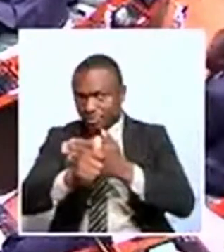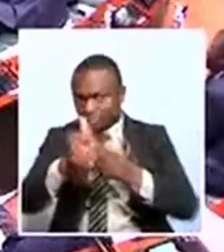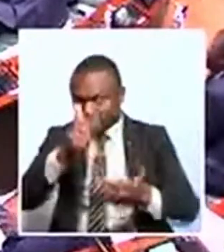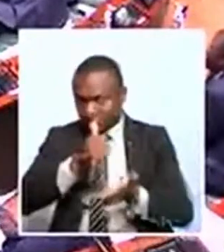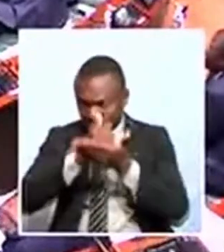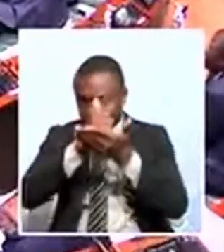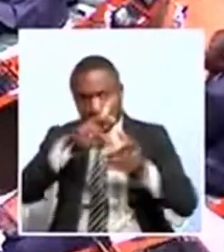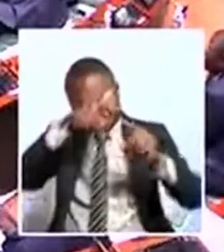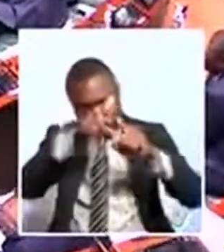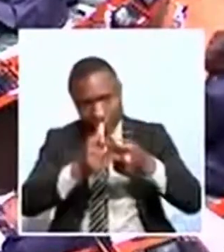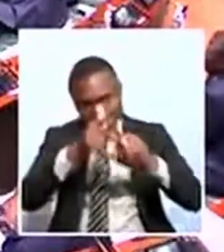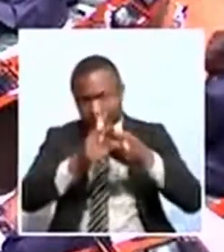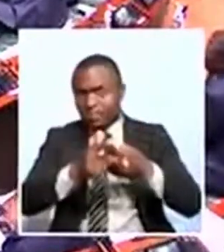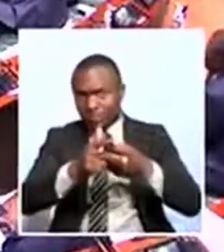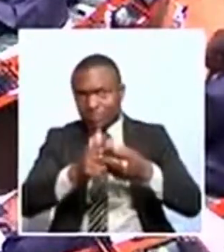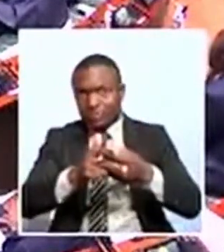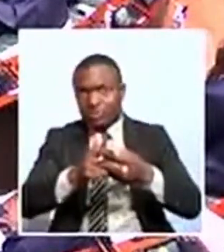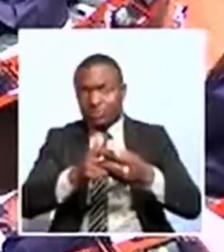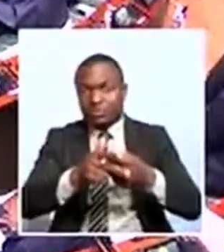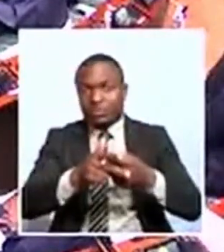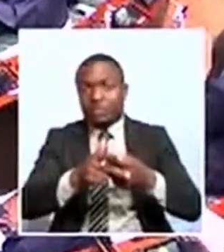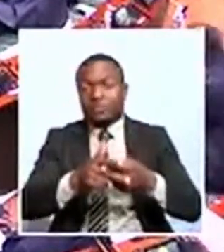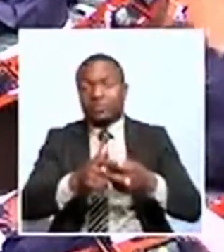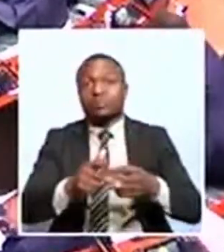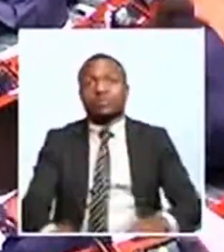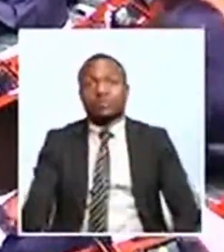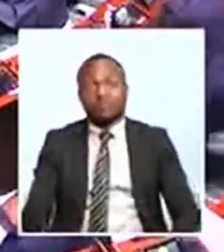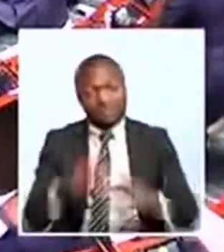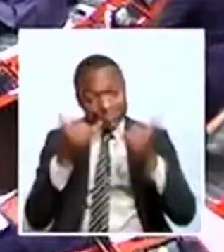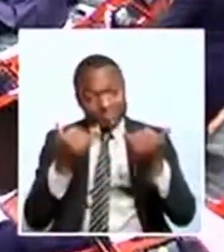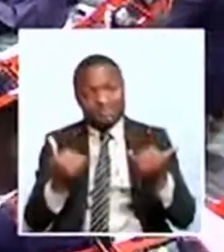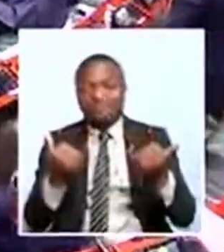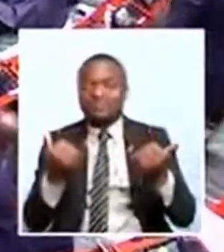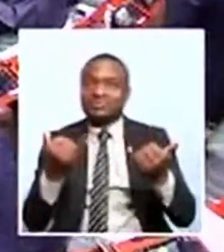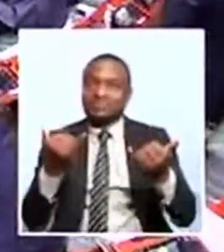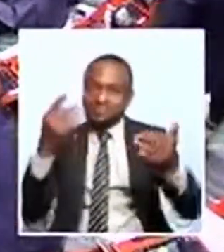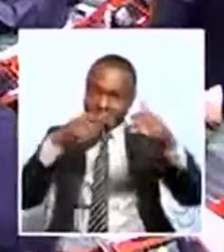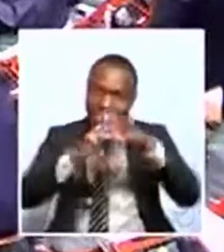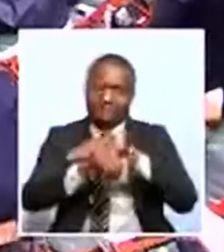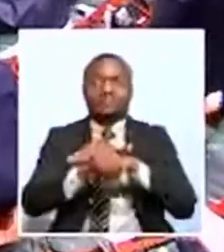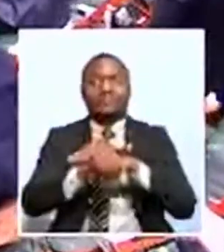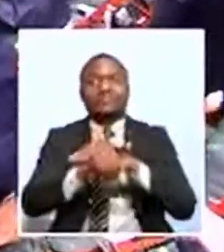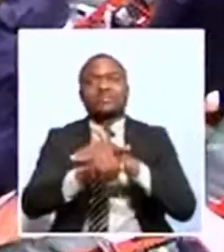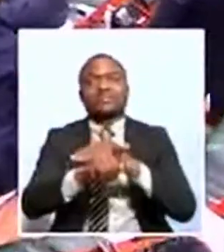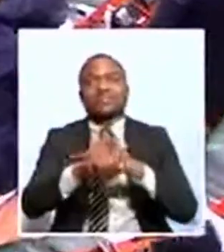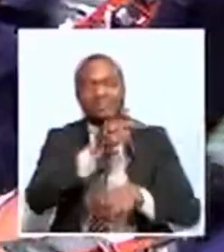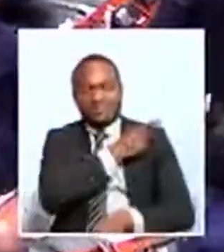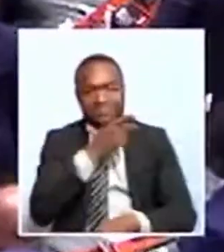on the main transmission pipeline to the Saka. And so just now we cross to the chamber.